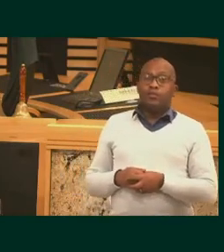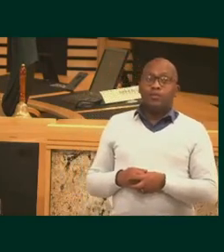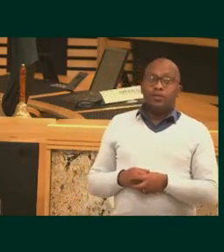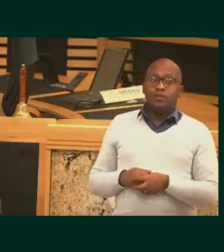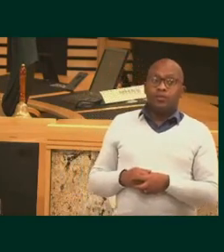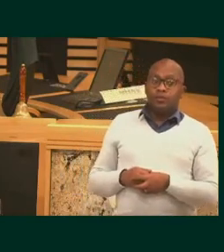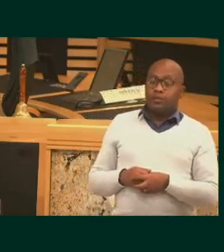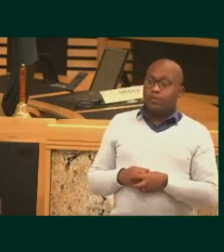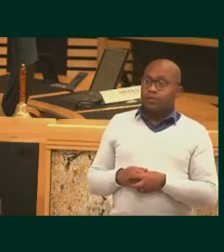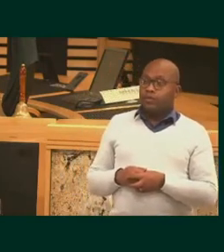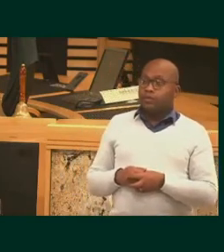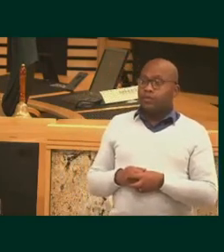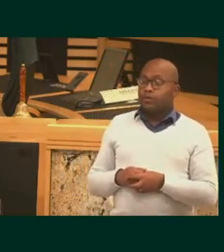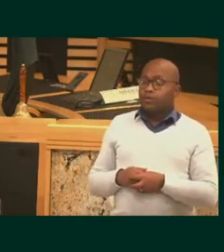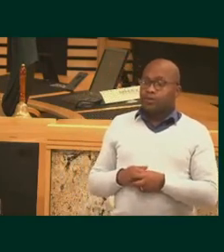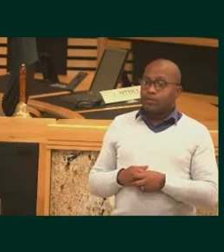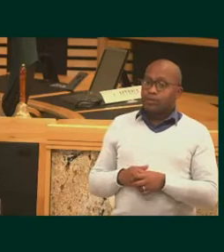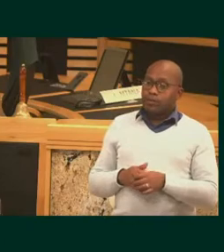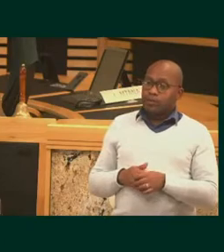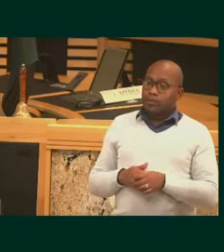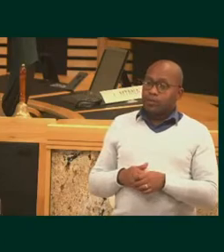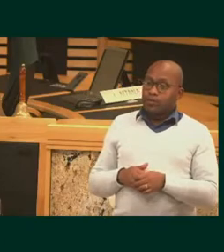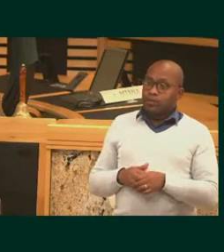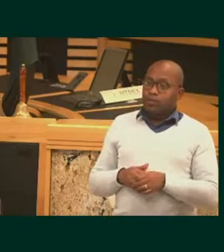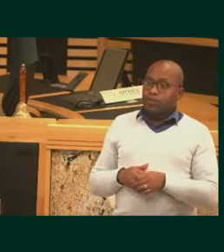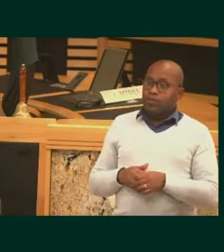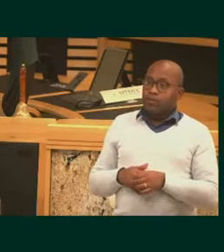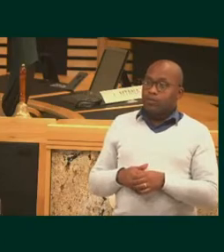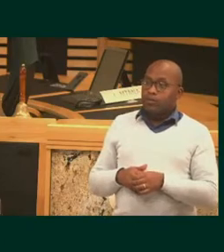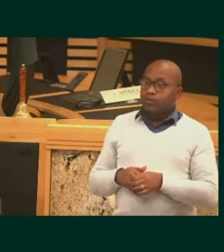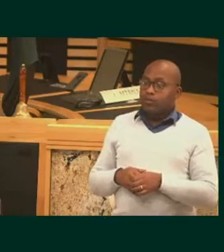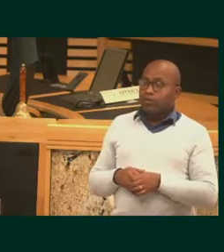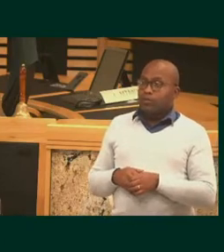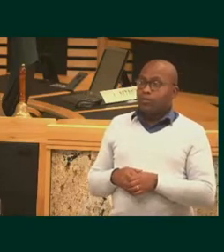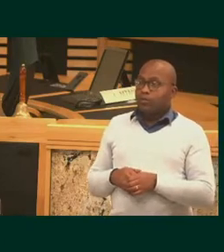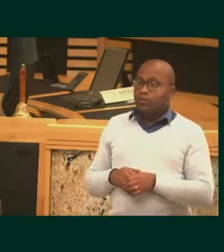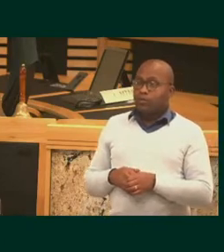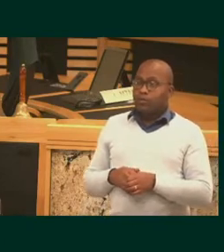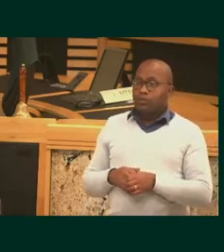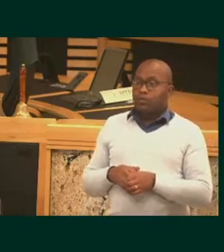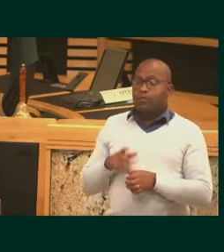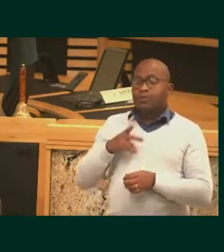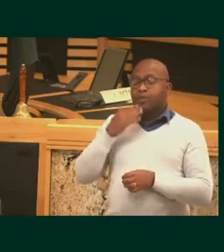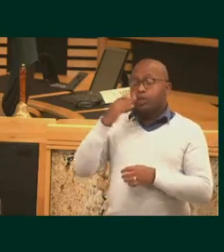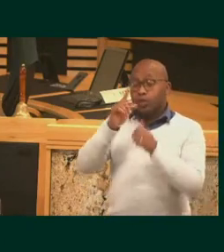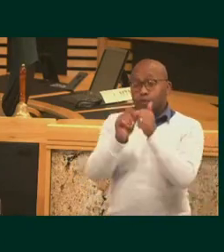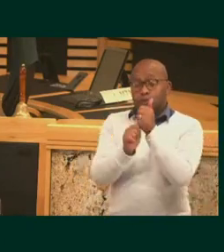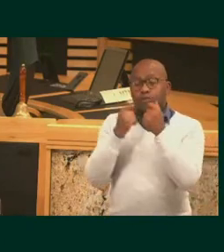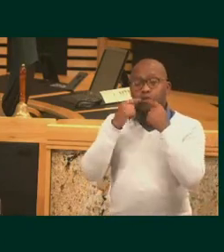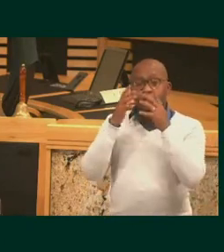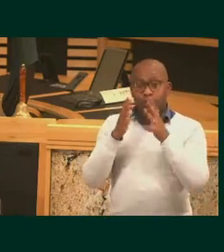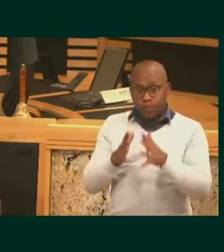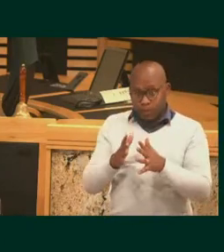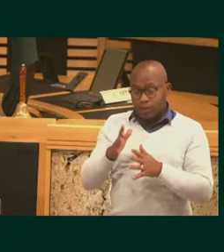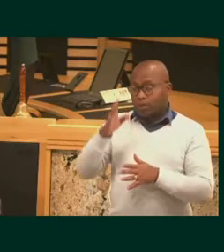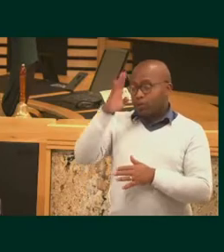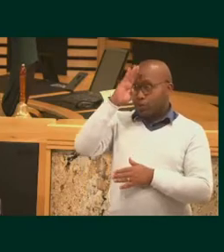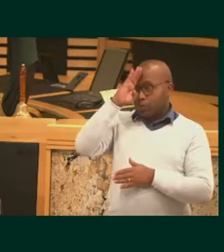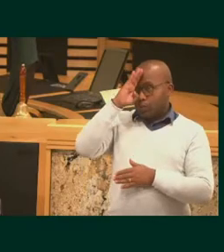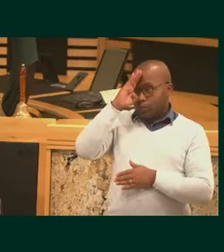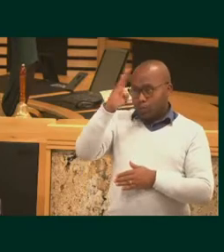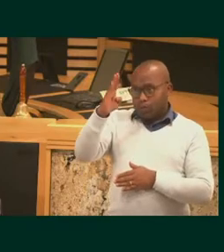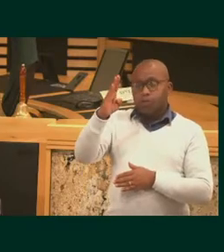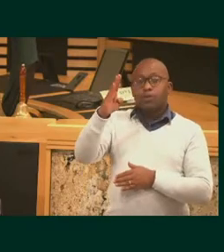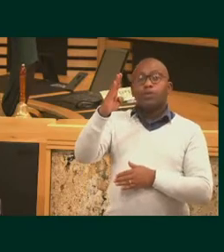members yeah thank you uh honorable uh uh deuty speaker greetings to you to The Honorable